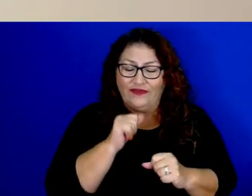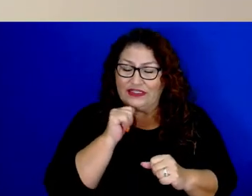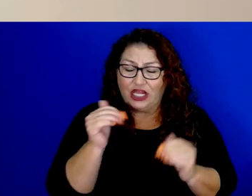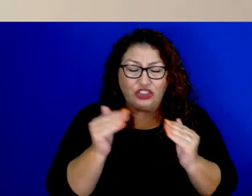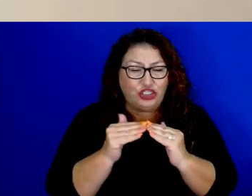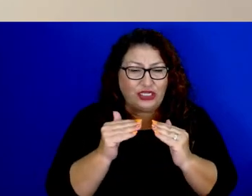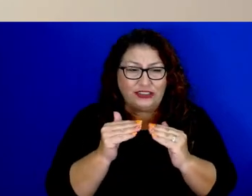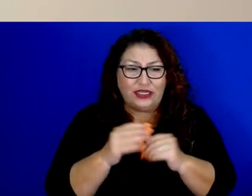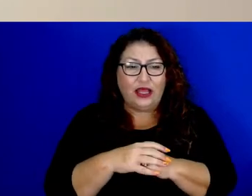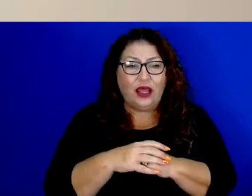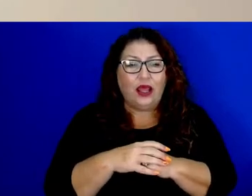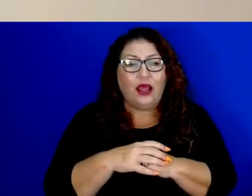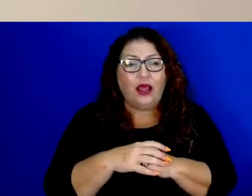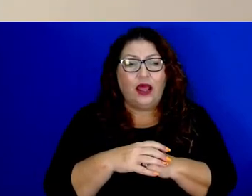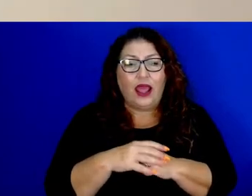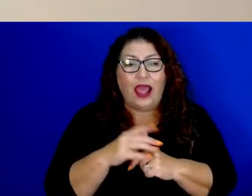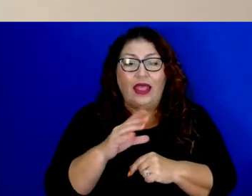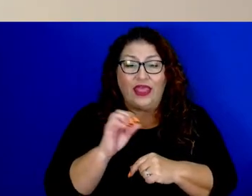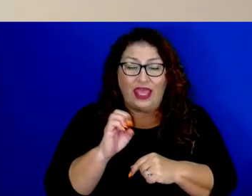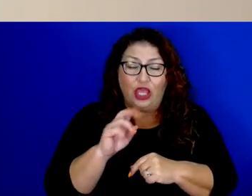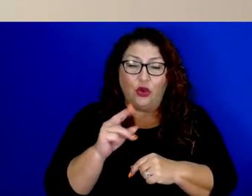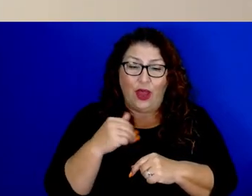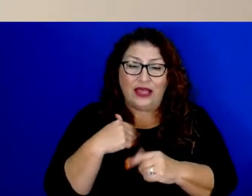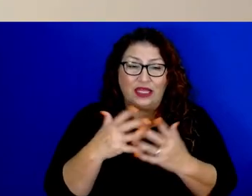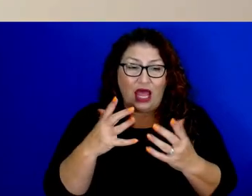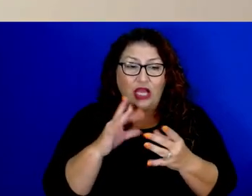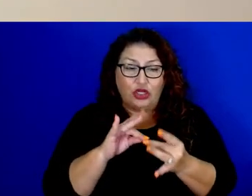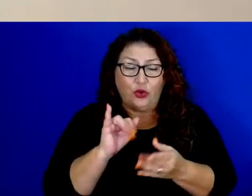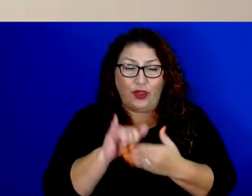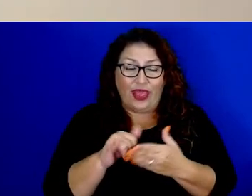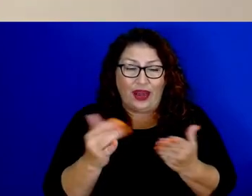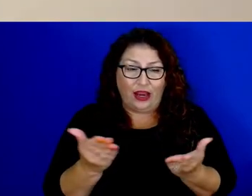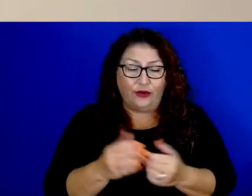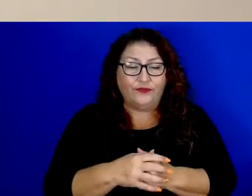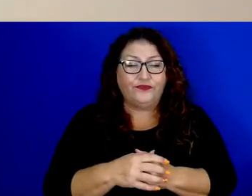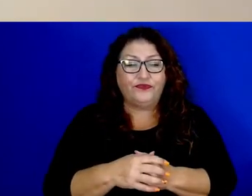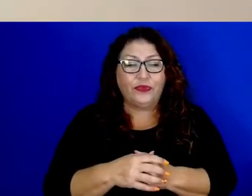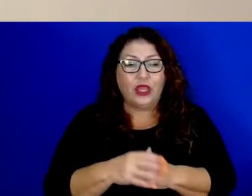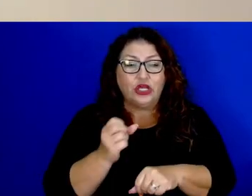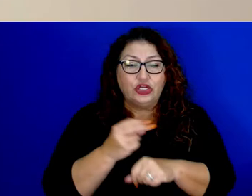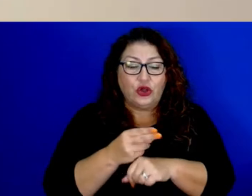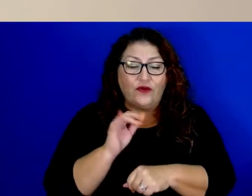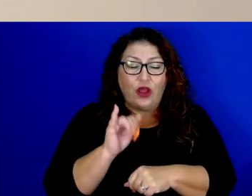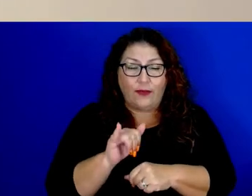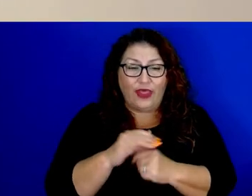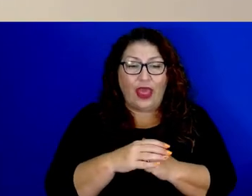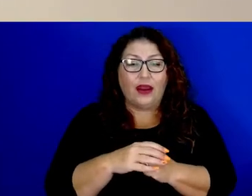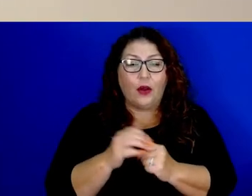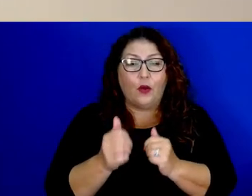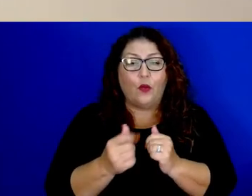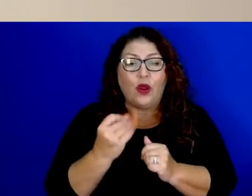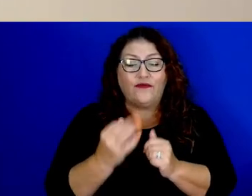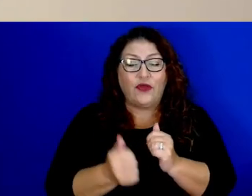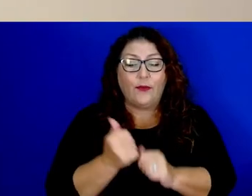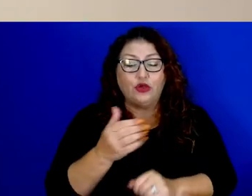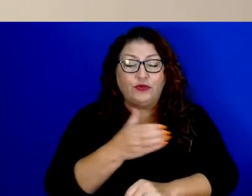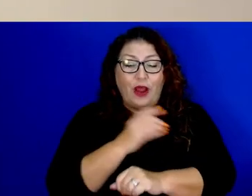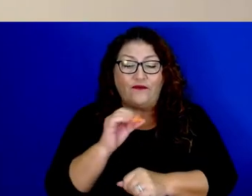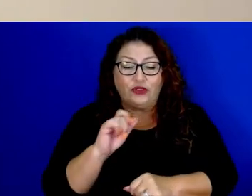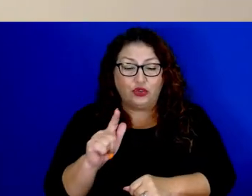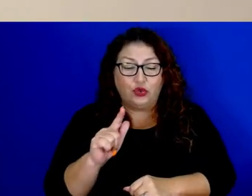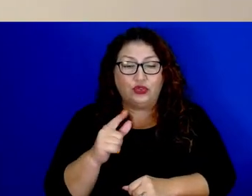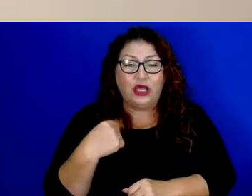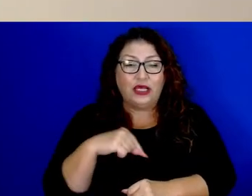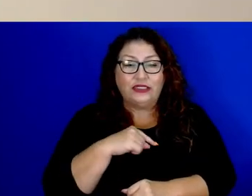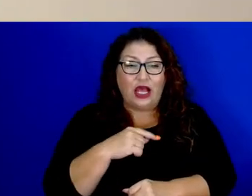lot to do with here. To overcome these disparities, one of the most powerful tools we have is our budget. And let me